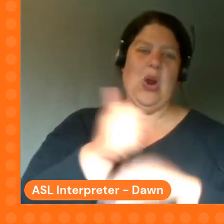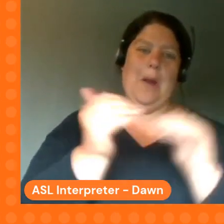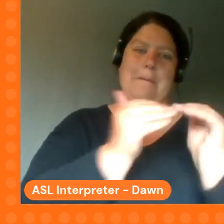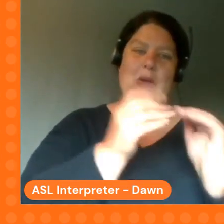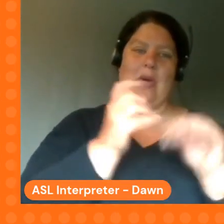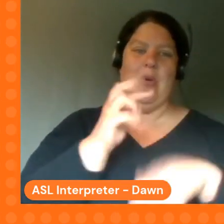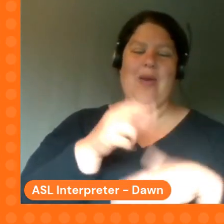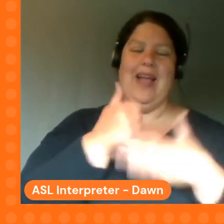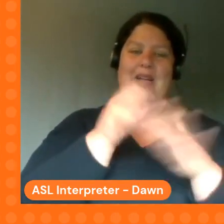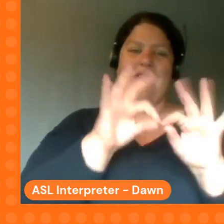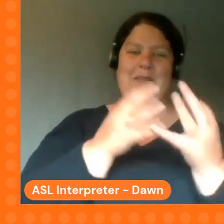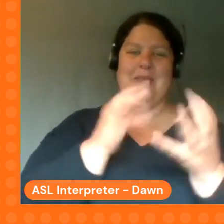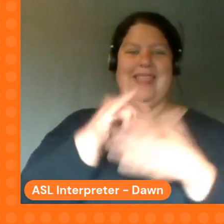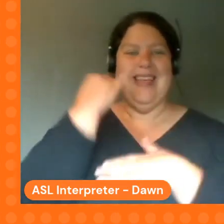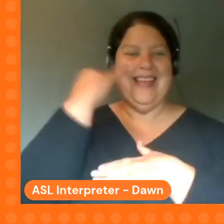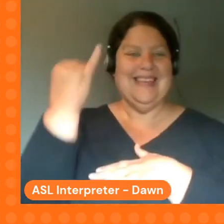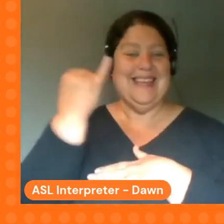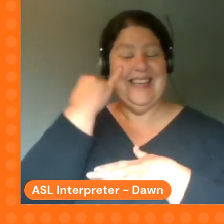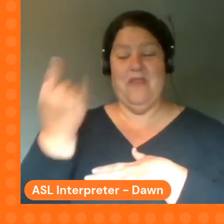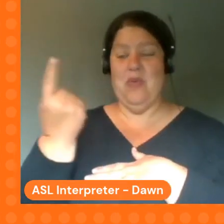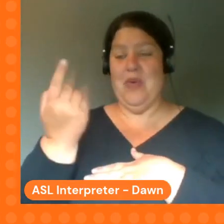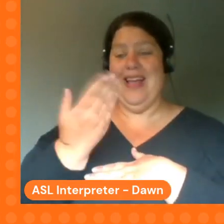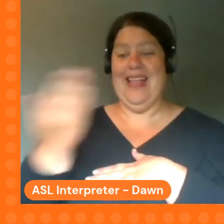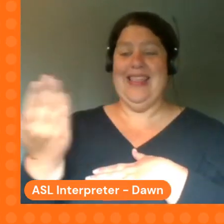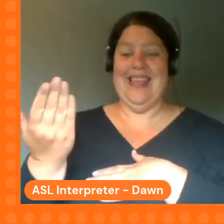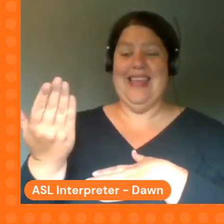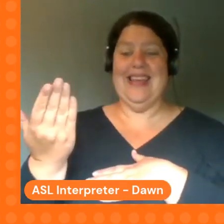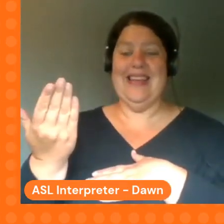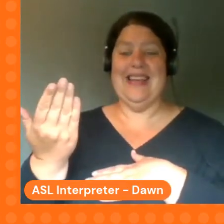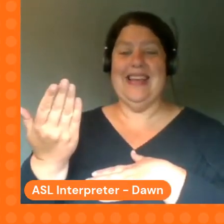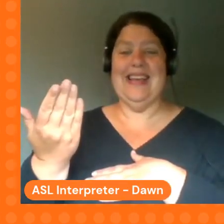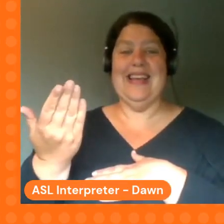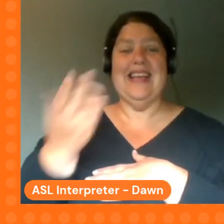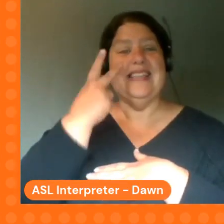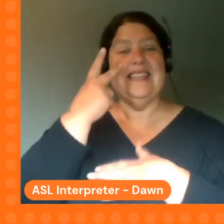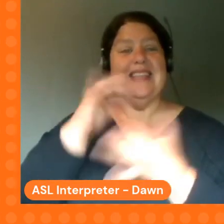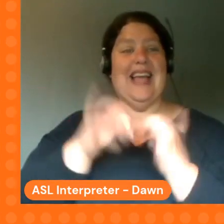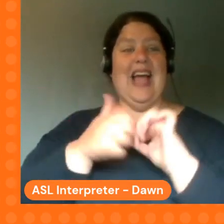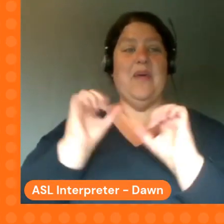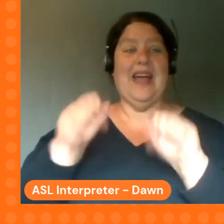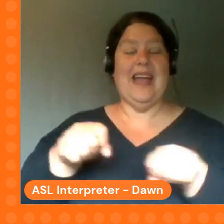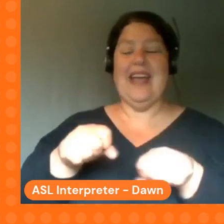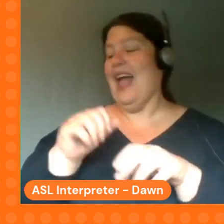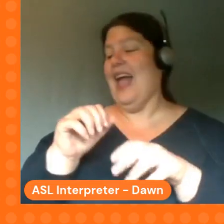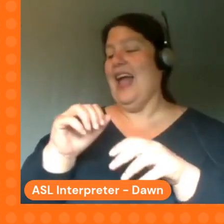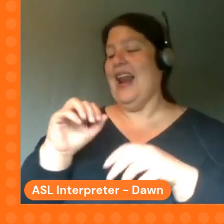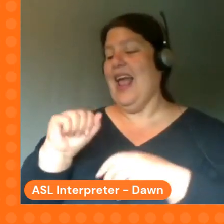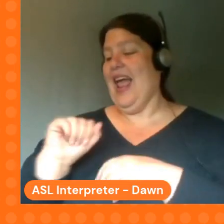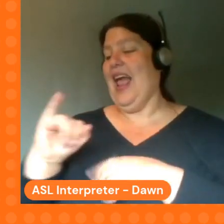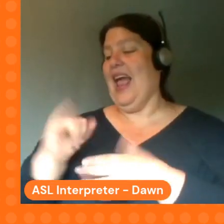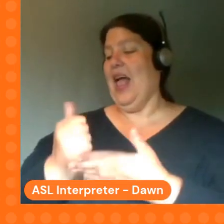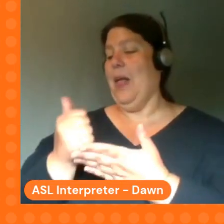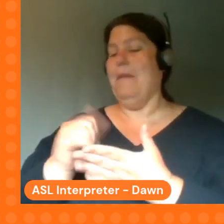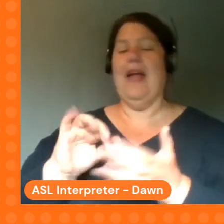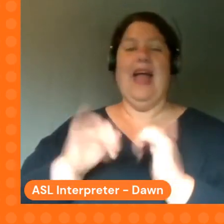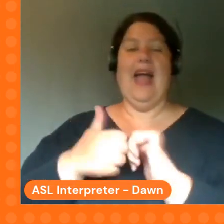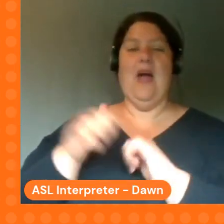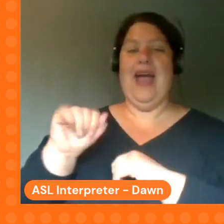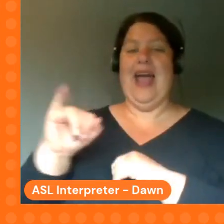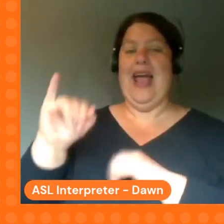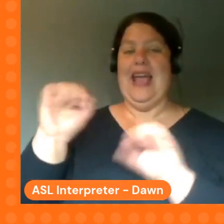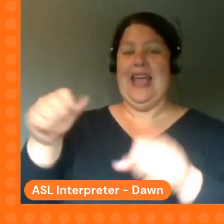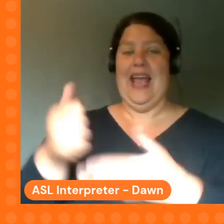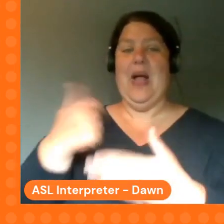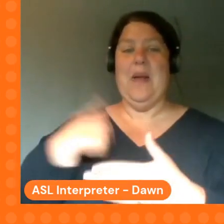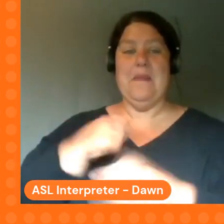of, if the one thing that would be lovely to see is seeing how can AI help? How can AI help me make my friend's life or my family's